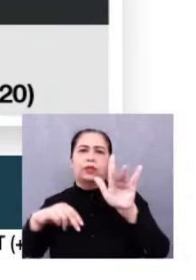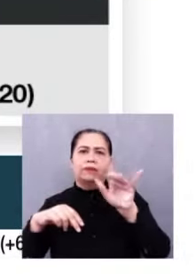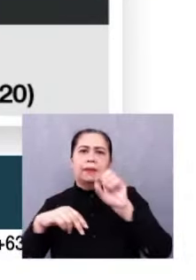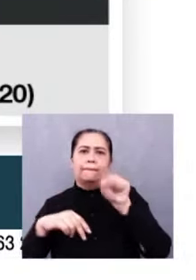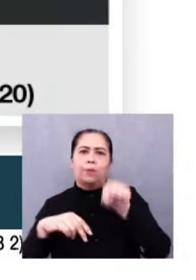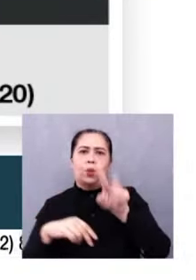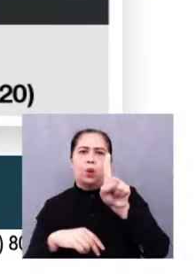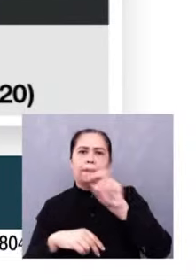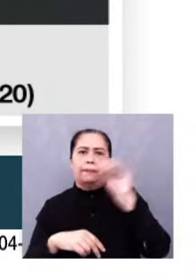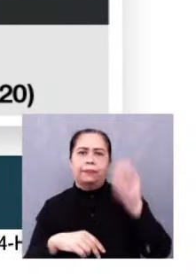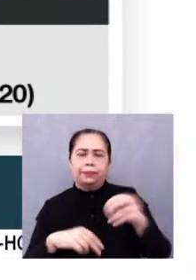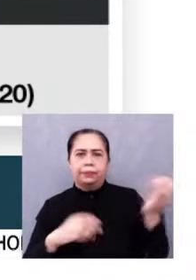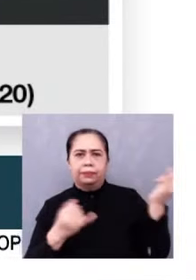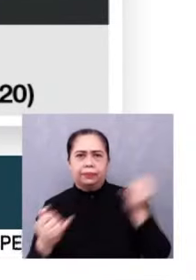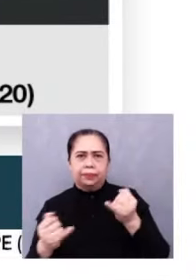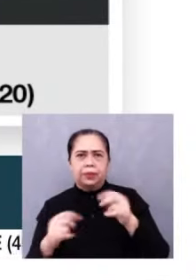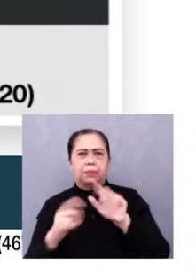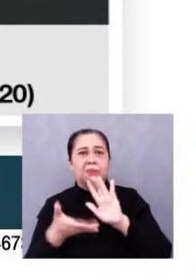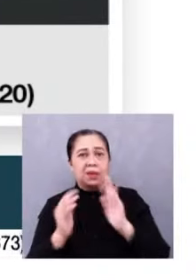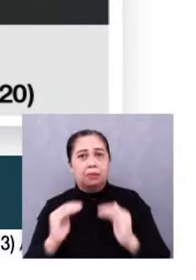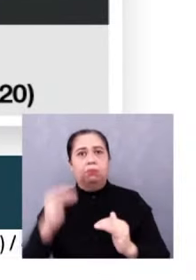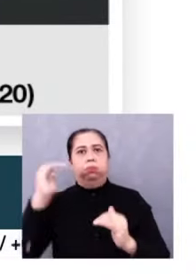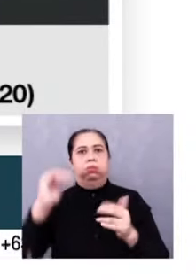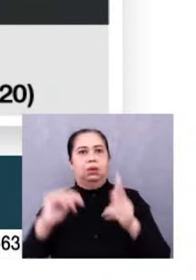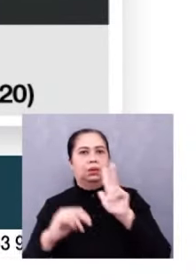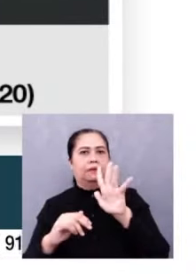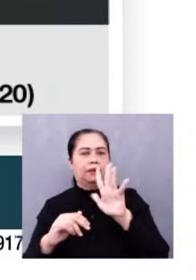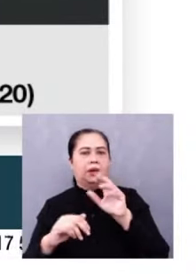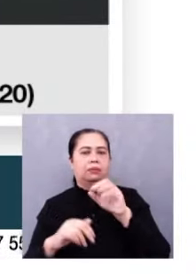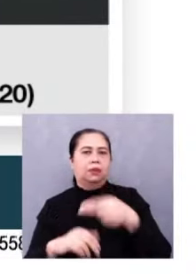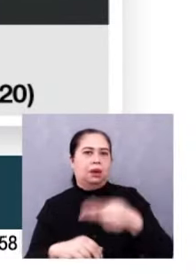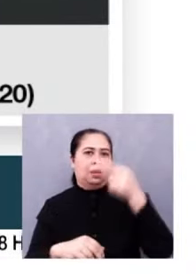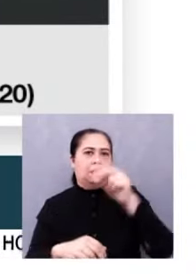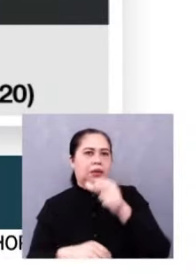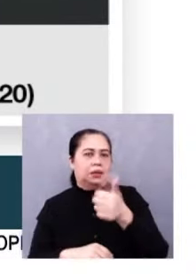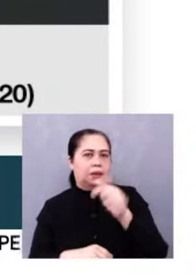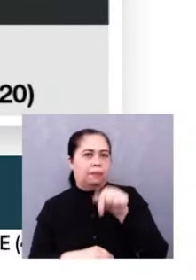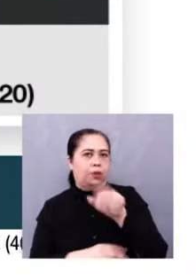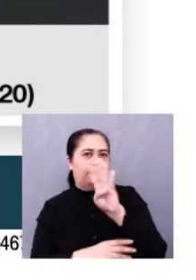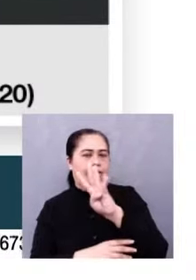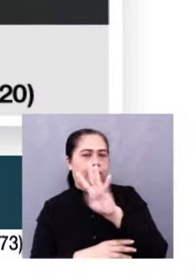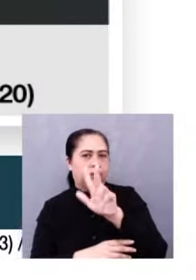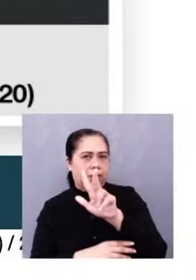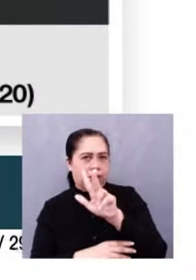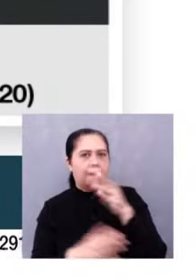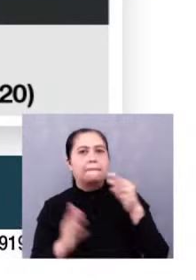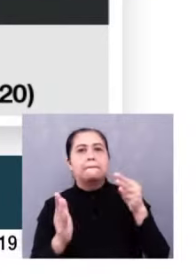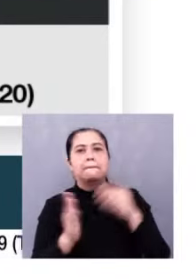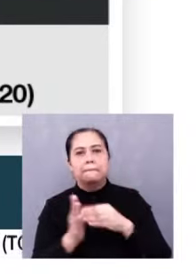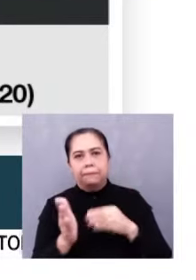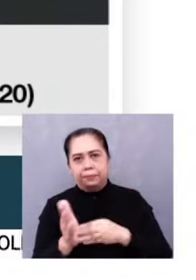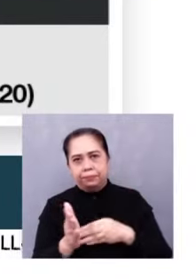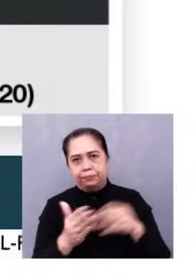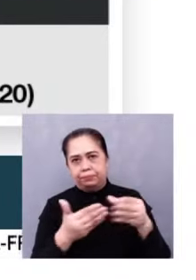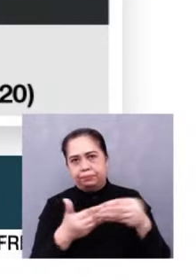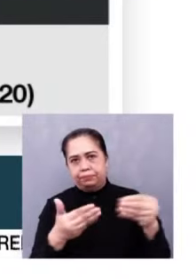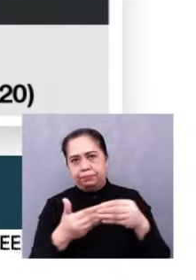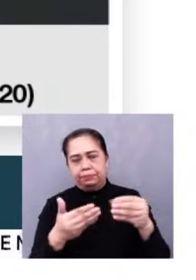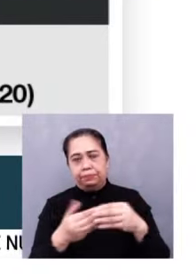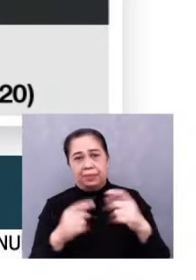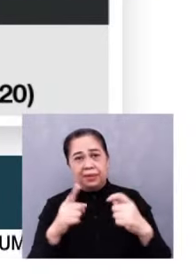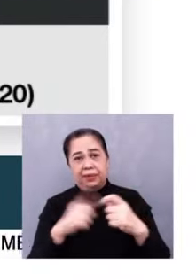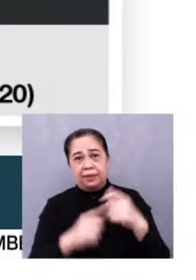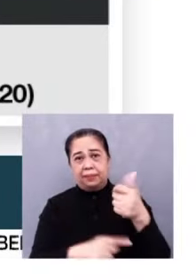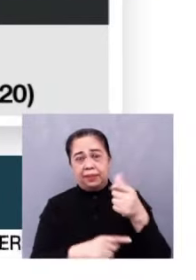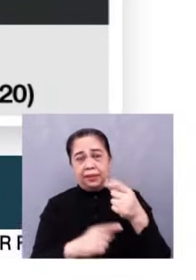25.1% to a 35-month high of $10.43 billion. Of the top 10 major